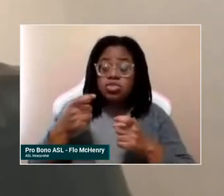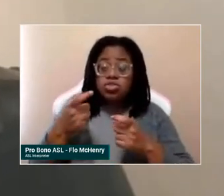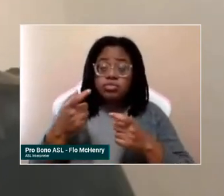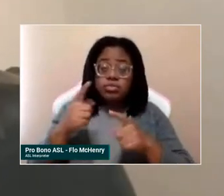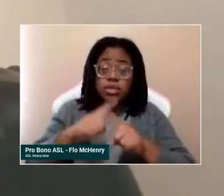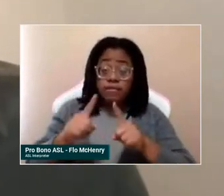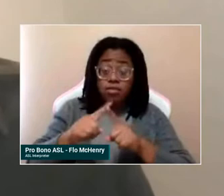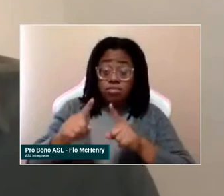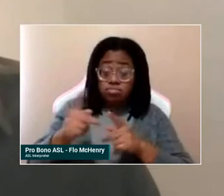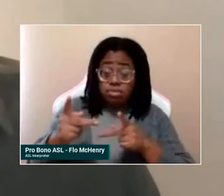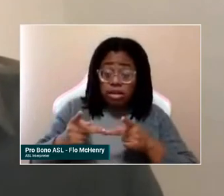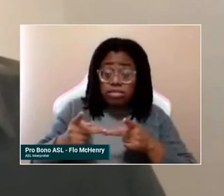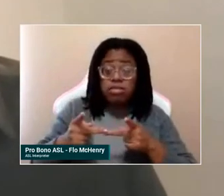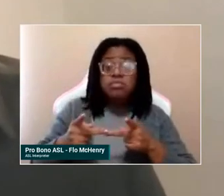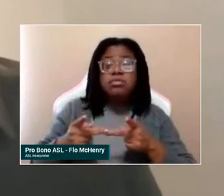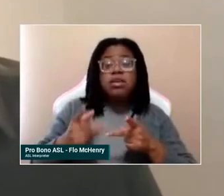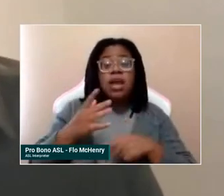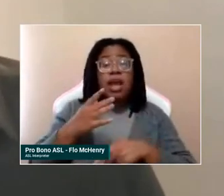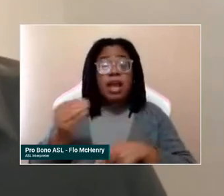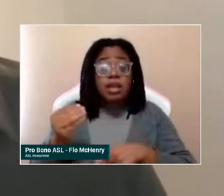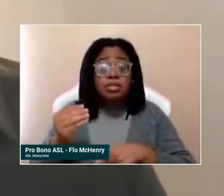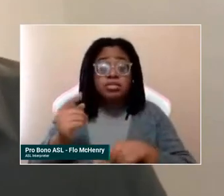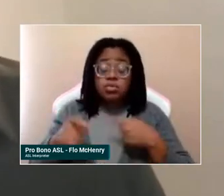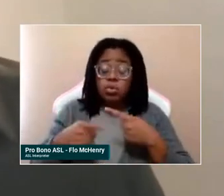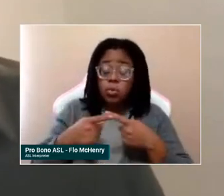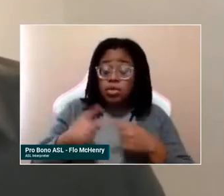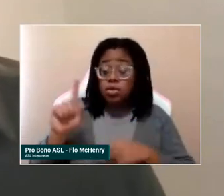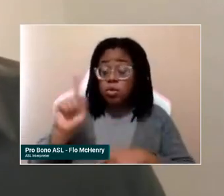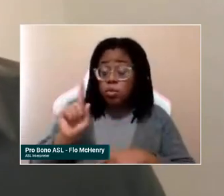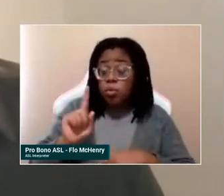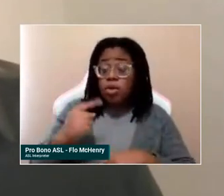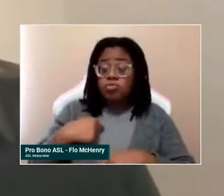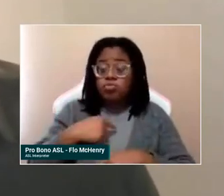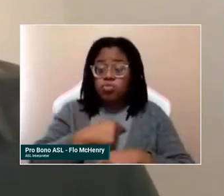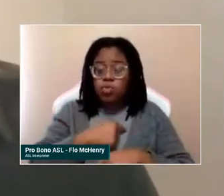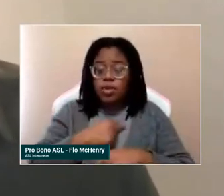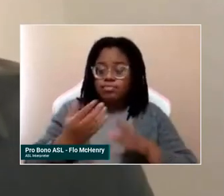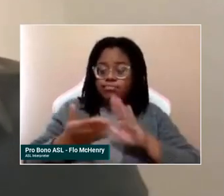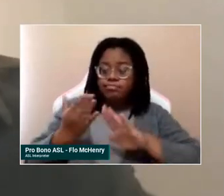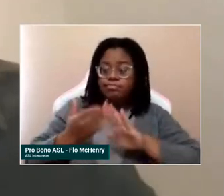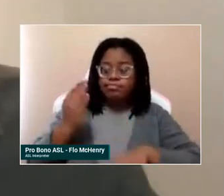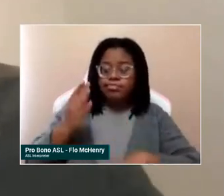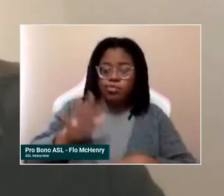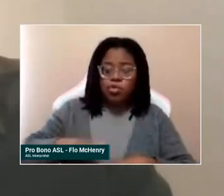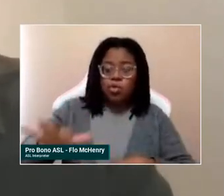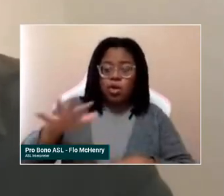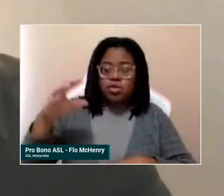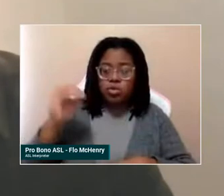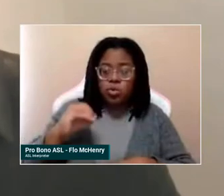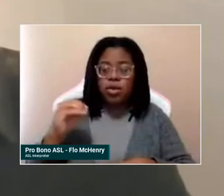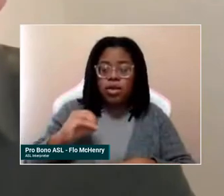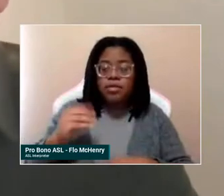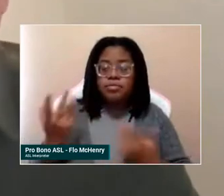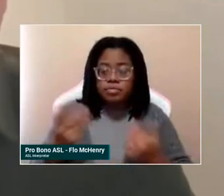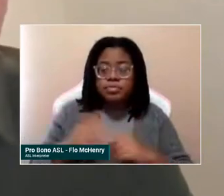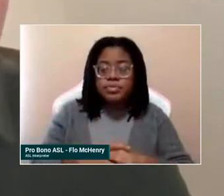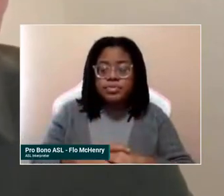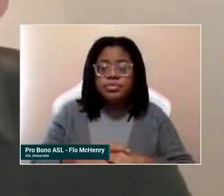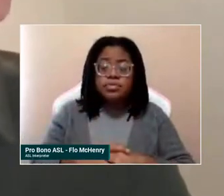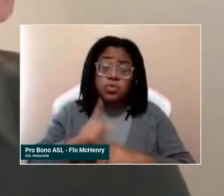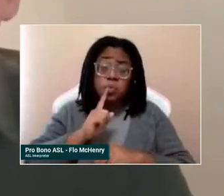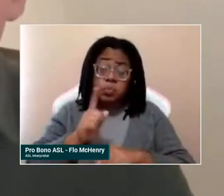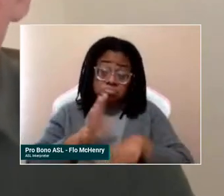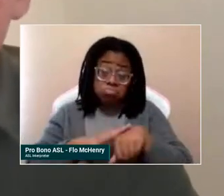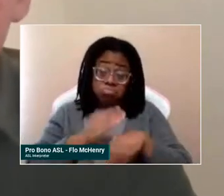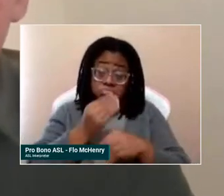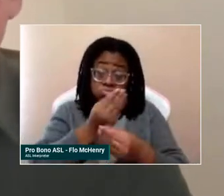as when, where, and how we recreate across Oregon. The hope is to arm all of you with some new